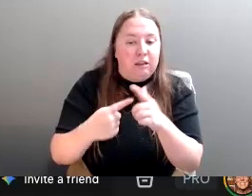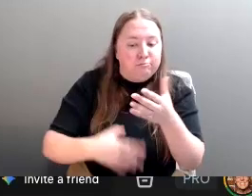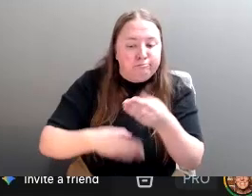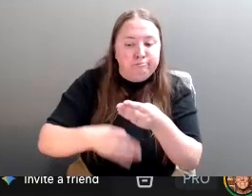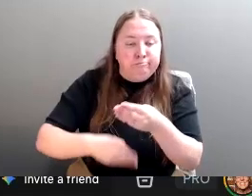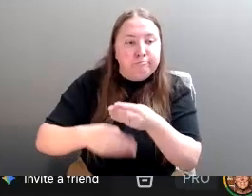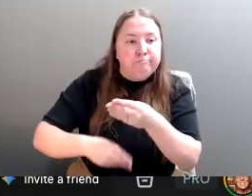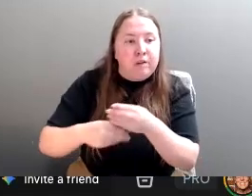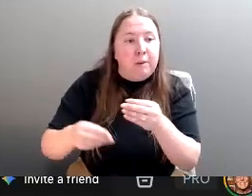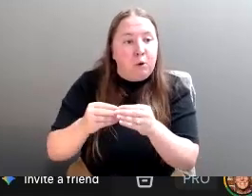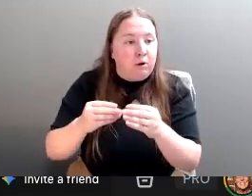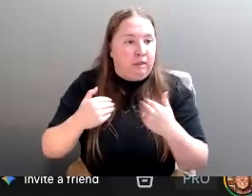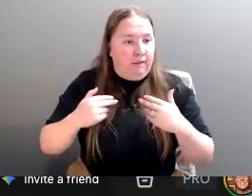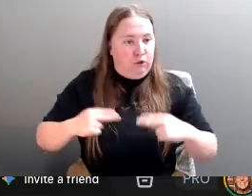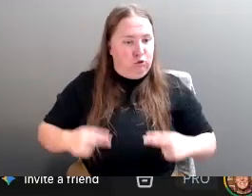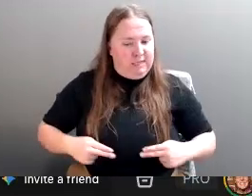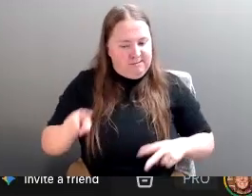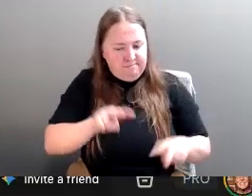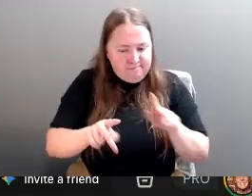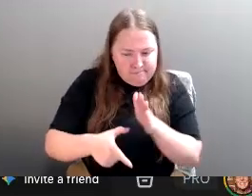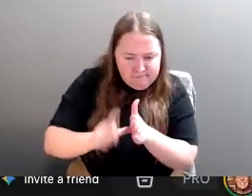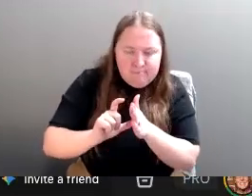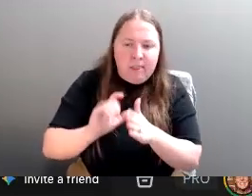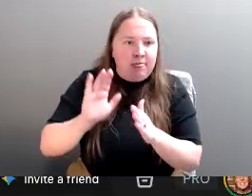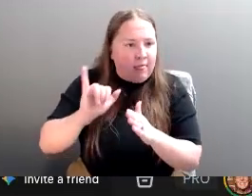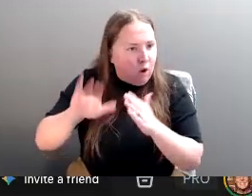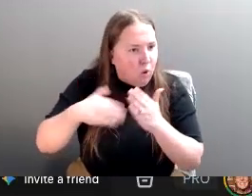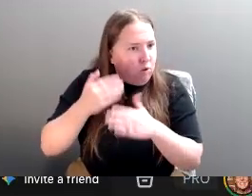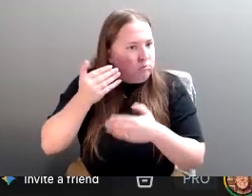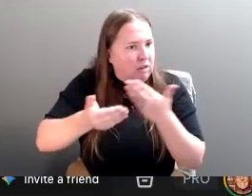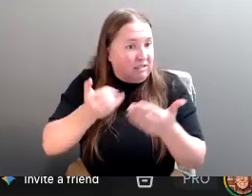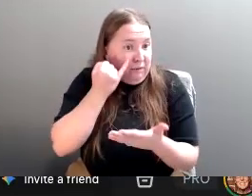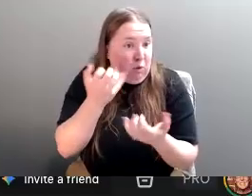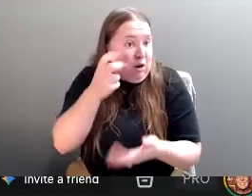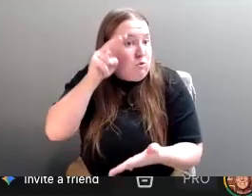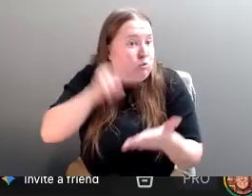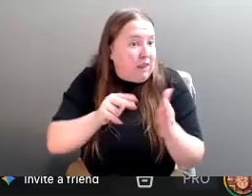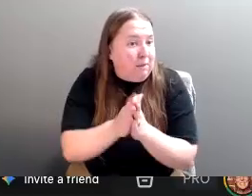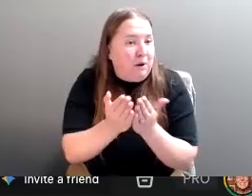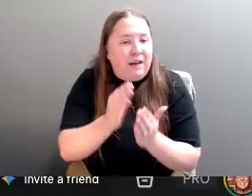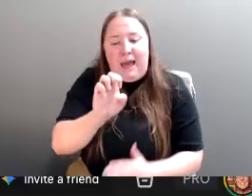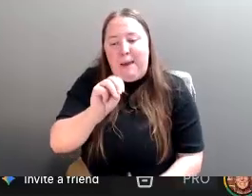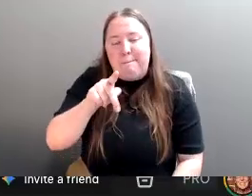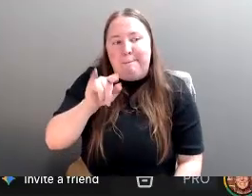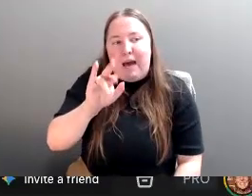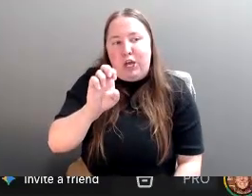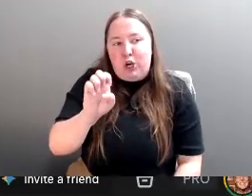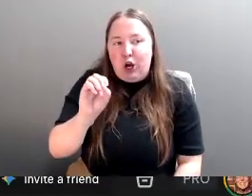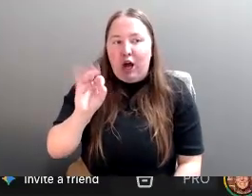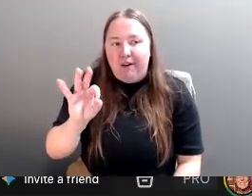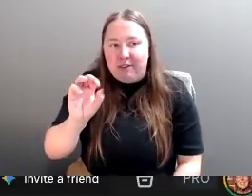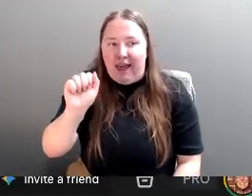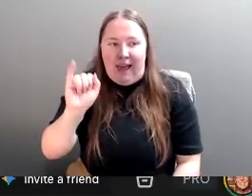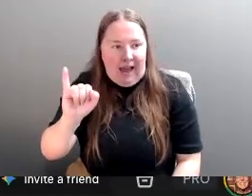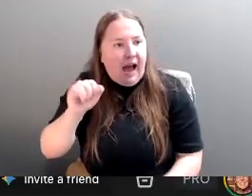right? Then they have humans actually go through them. I mean, that whole process, if you want to read the book, Empire of AI actually talks about this to